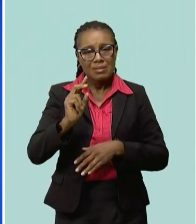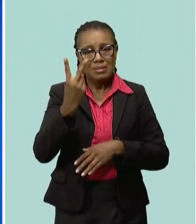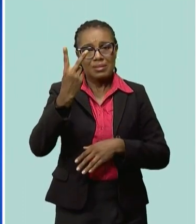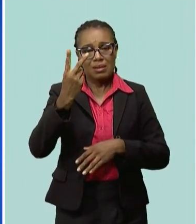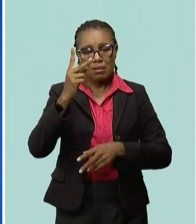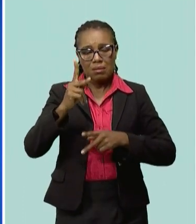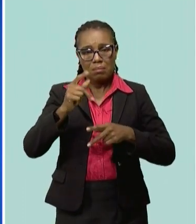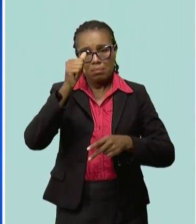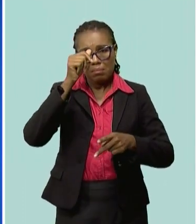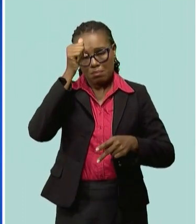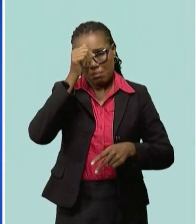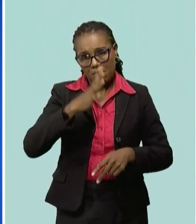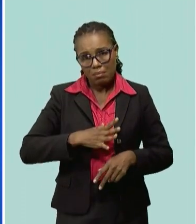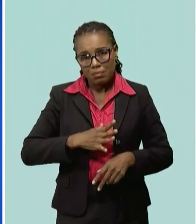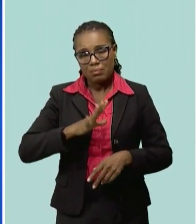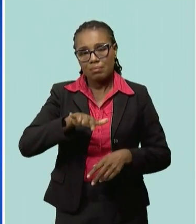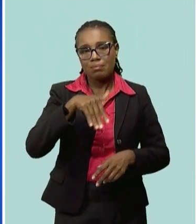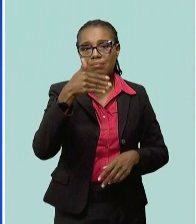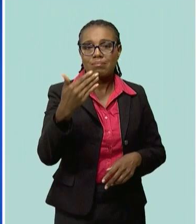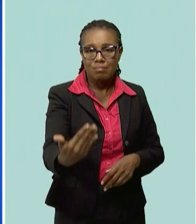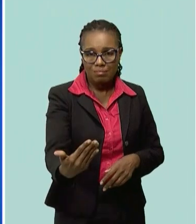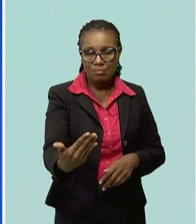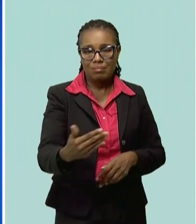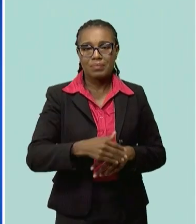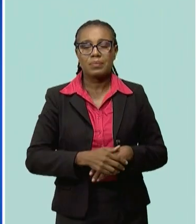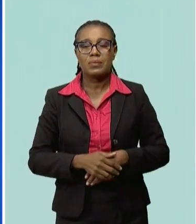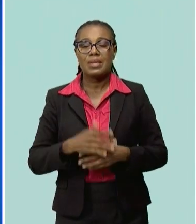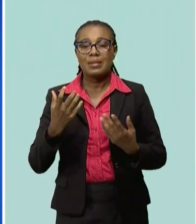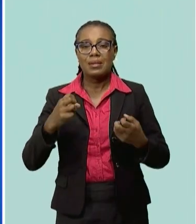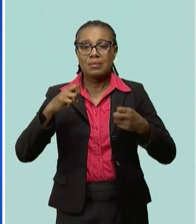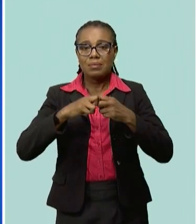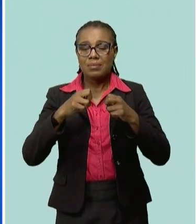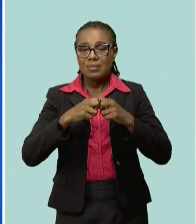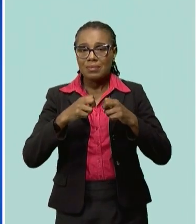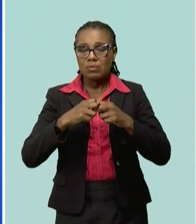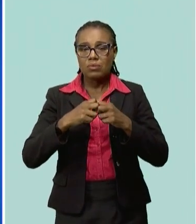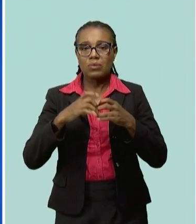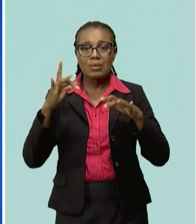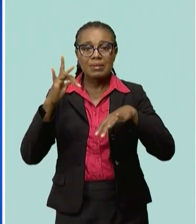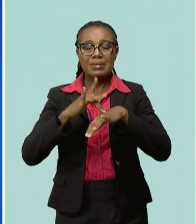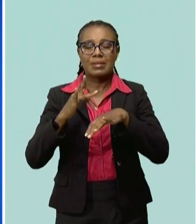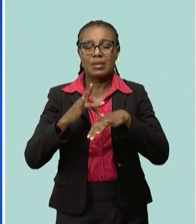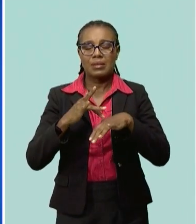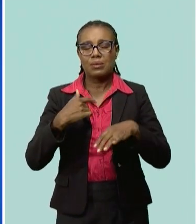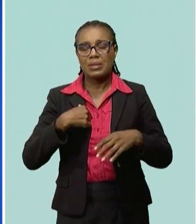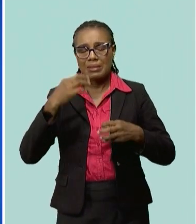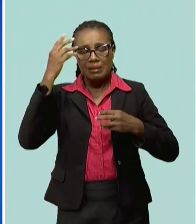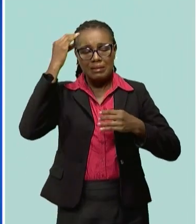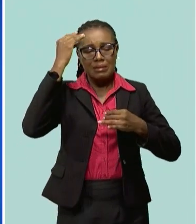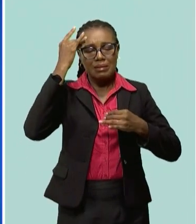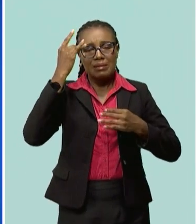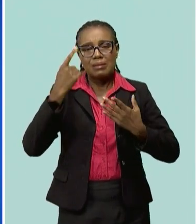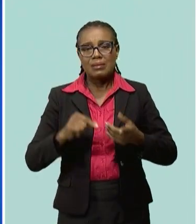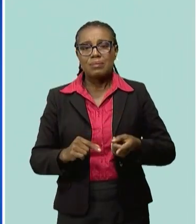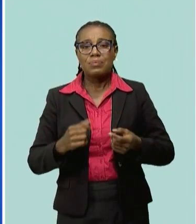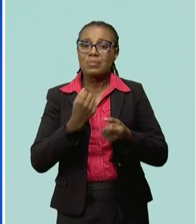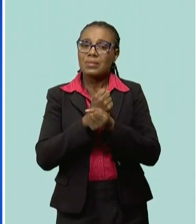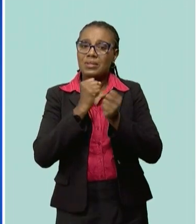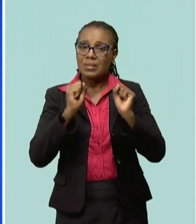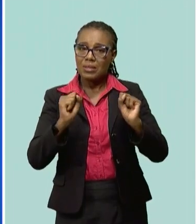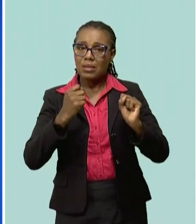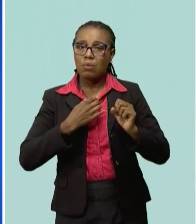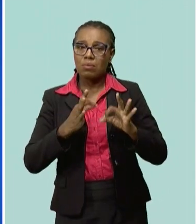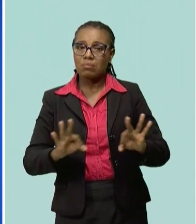saddened by this, and no doubt, circumstances surrounding electrical contact remain a concern, as safety is one of our